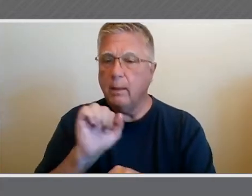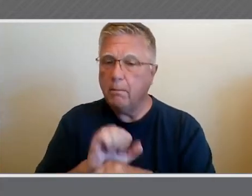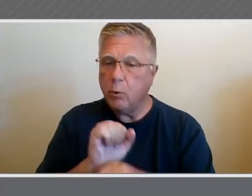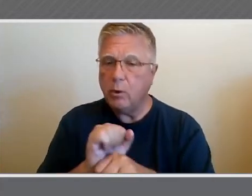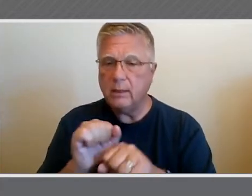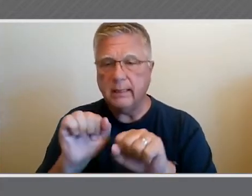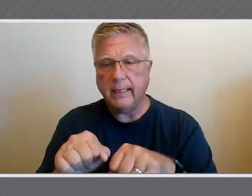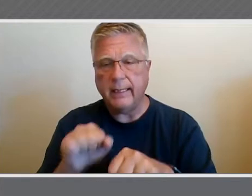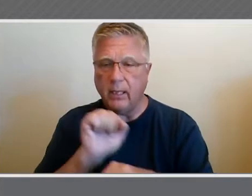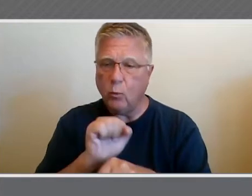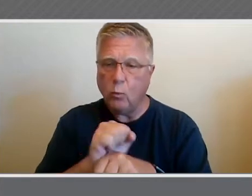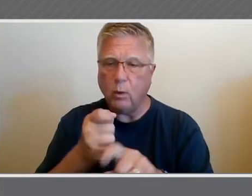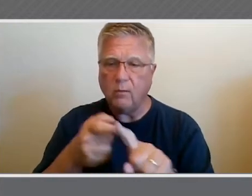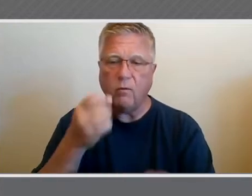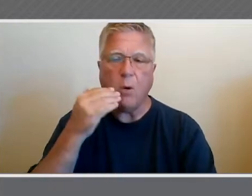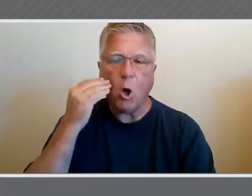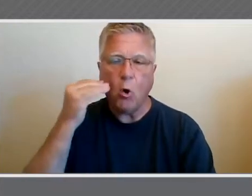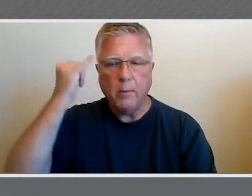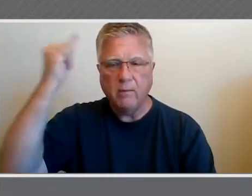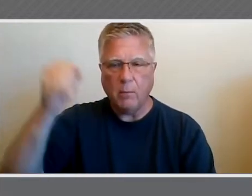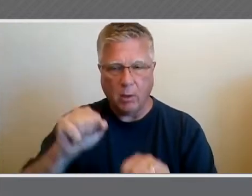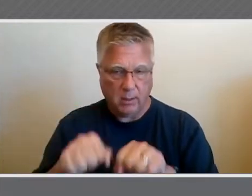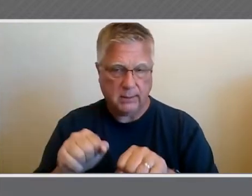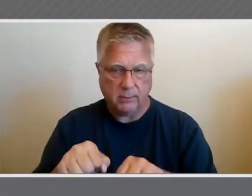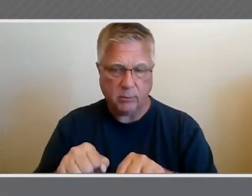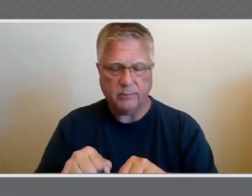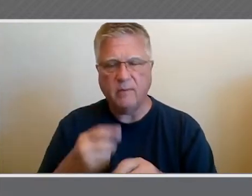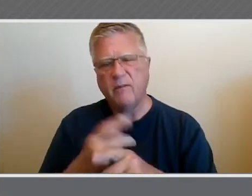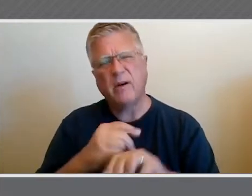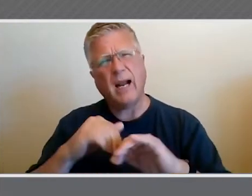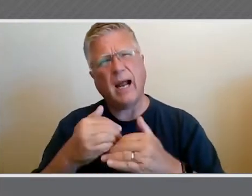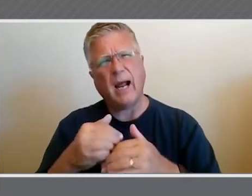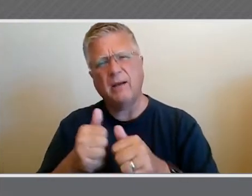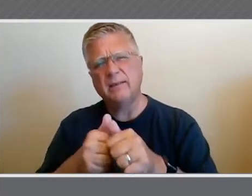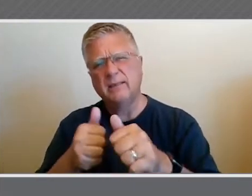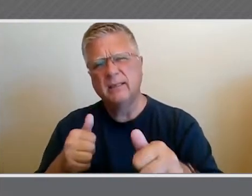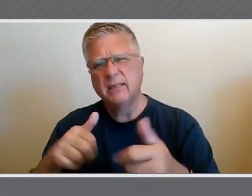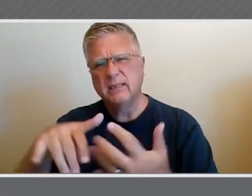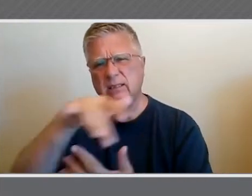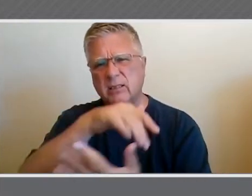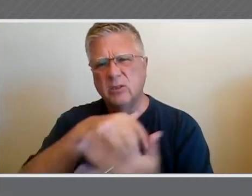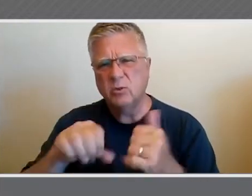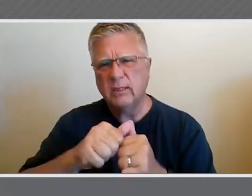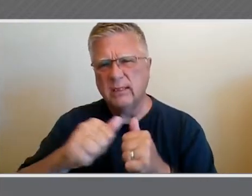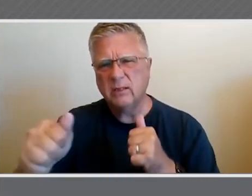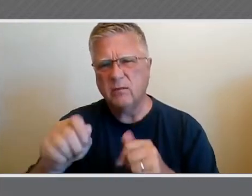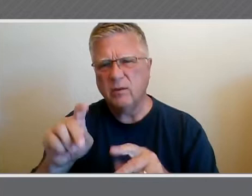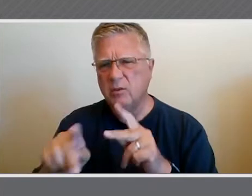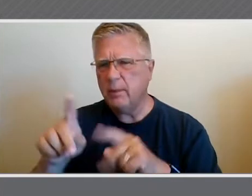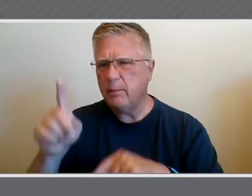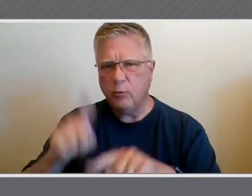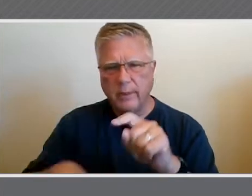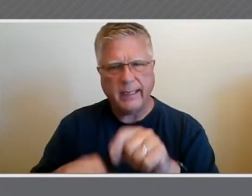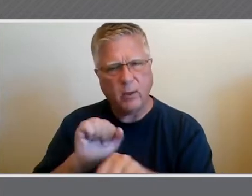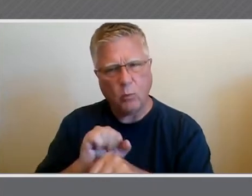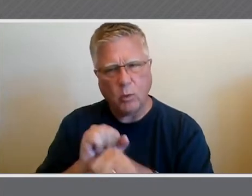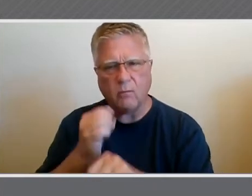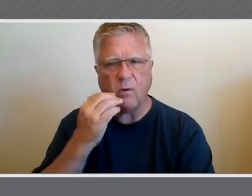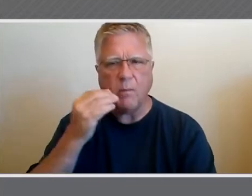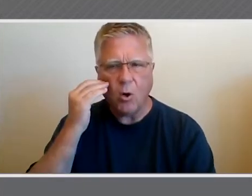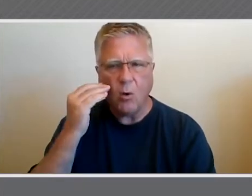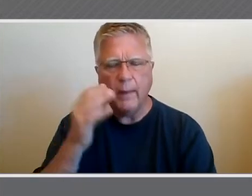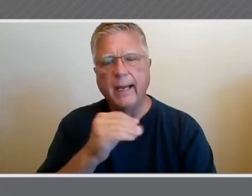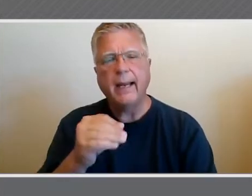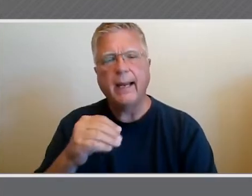where possible. We had to think about how to get social distancing for employees who are unable to work from home. And we had to deploy an